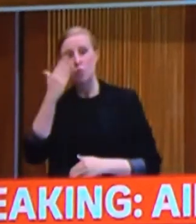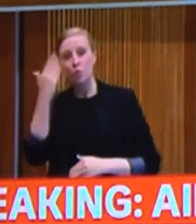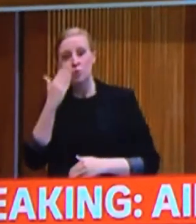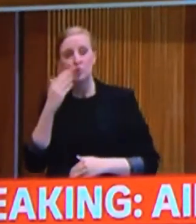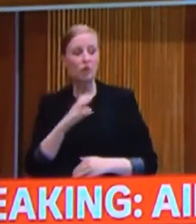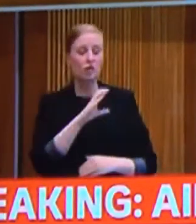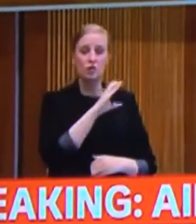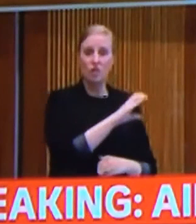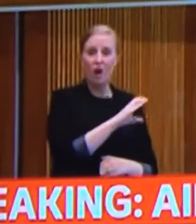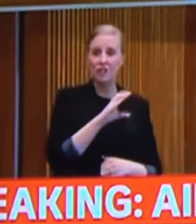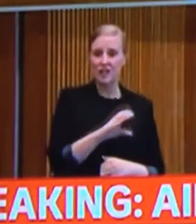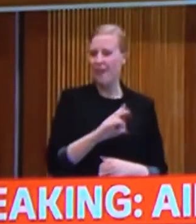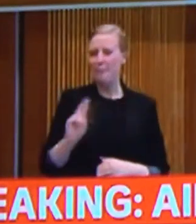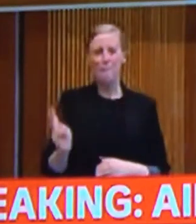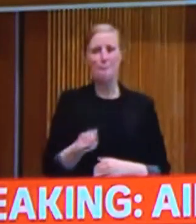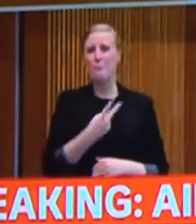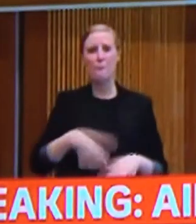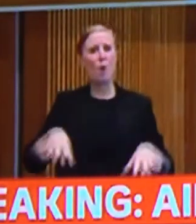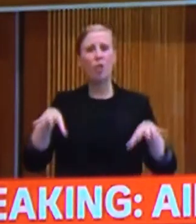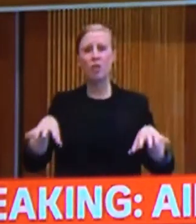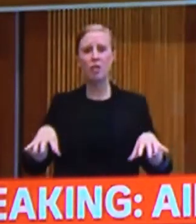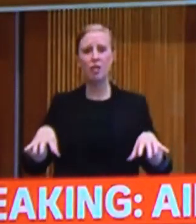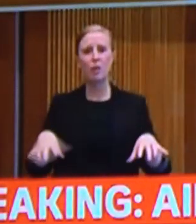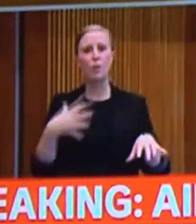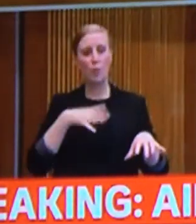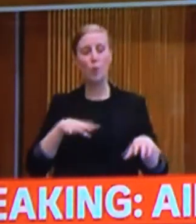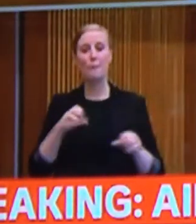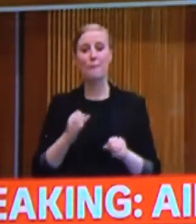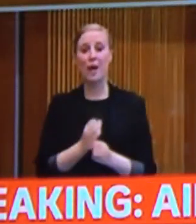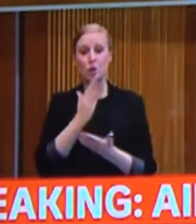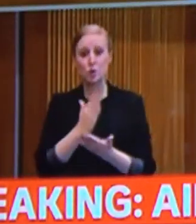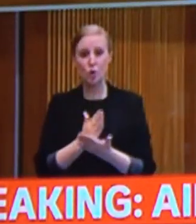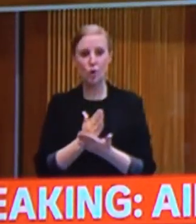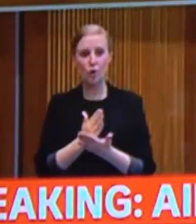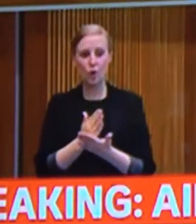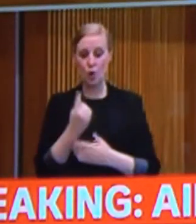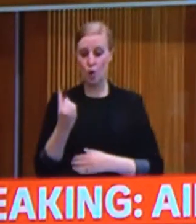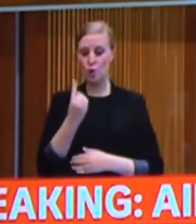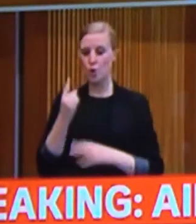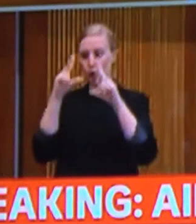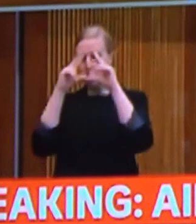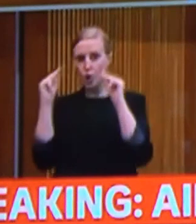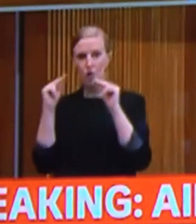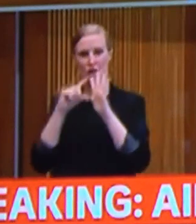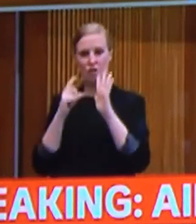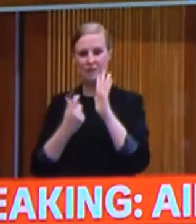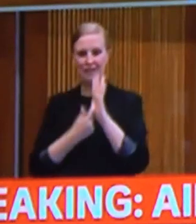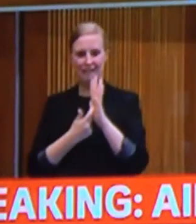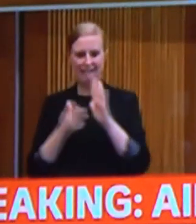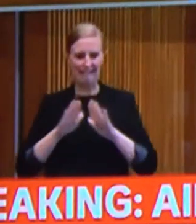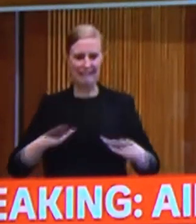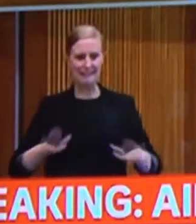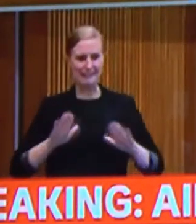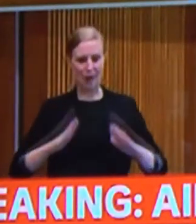what we want to preserve above all else is the capacity of our critical workforce to be able to work, and the